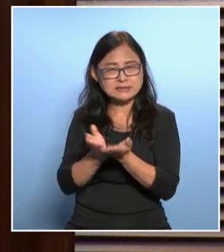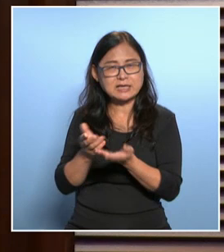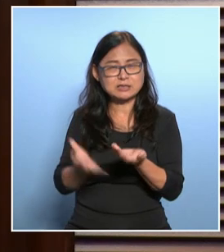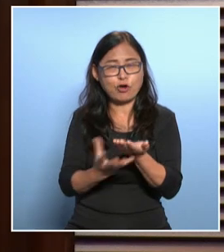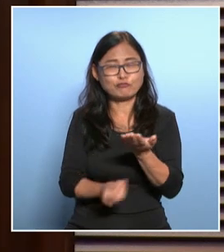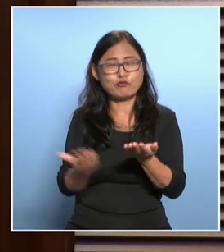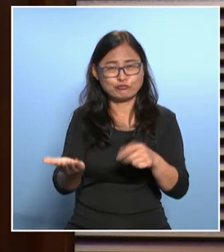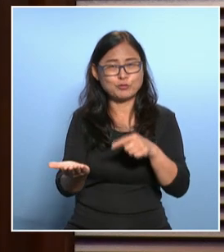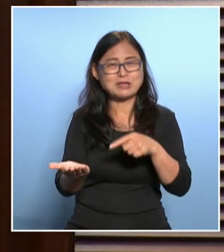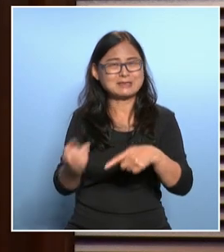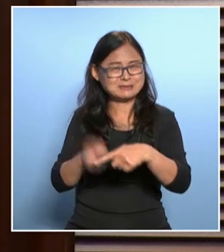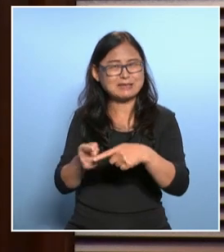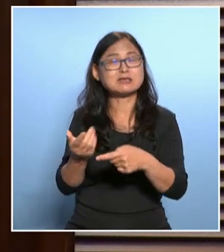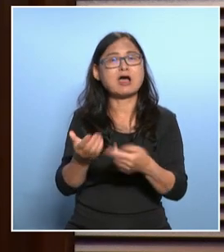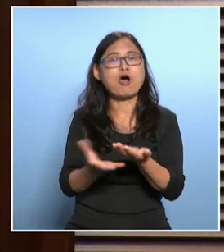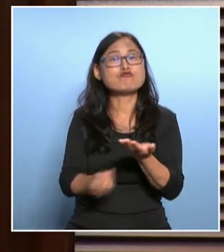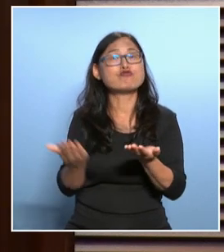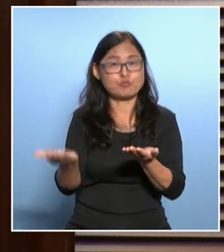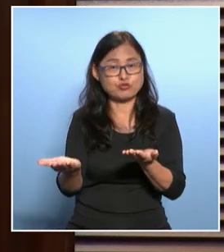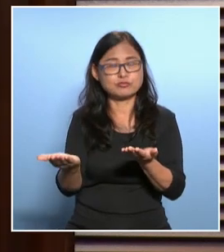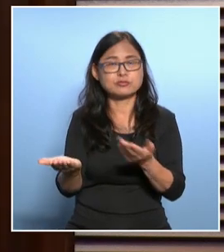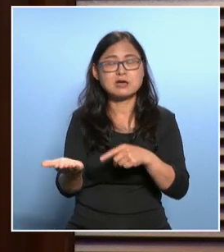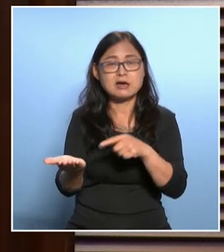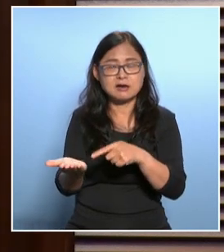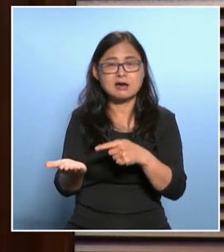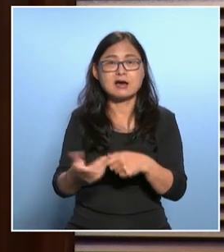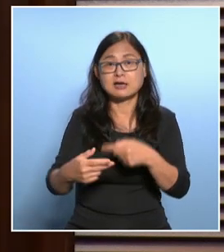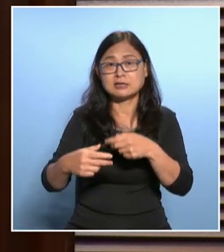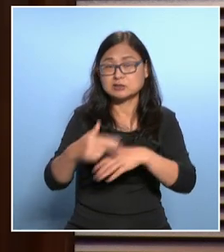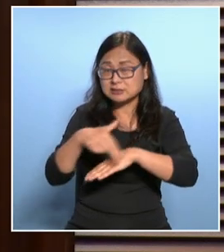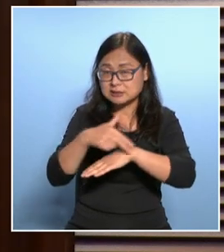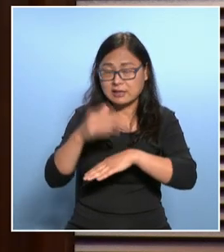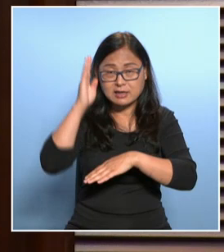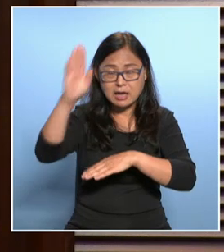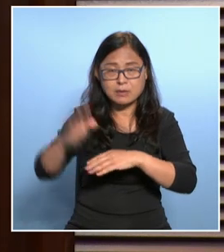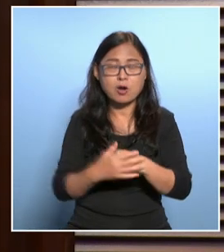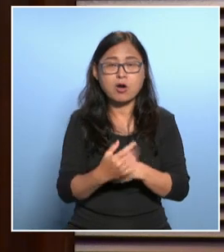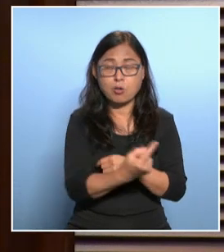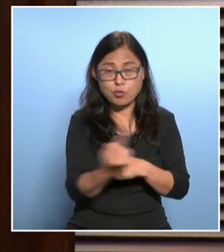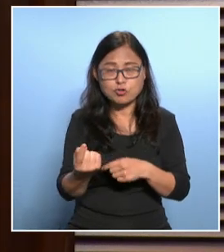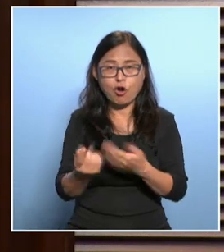There have to be a certified true copies by professionals, such as doctors.